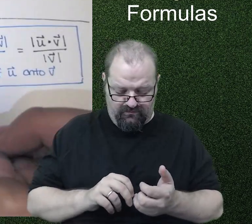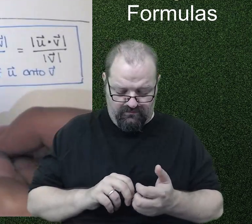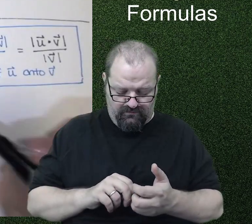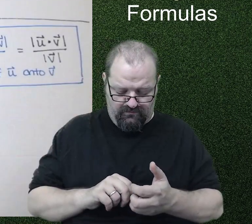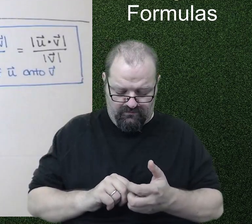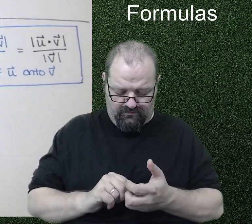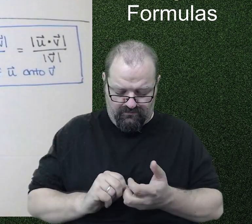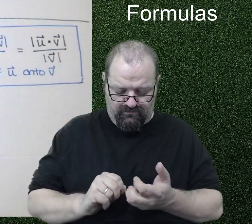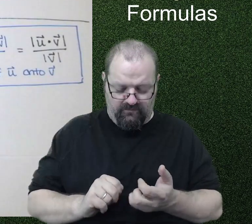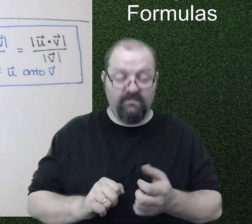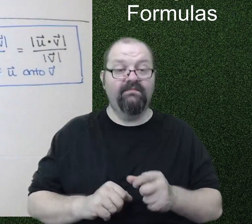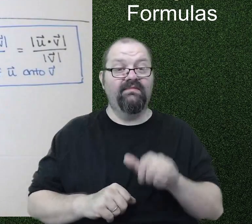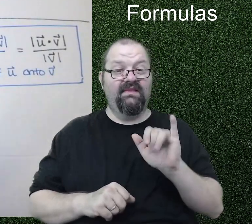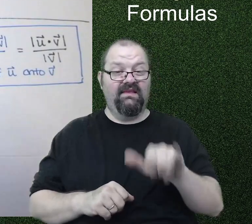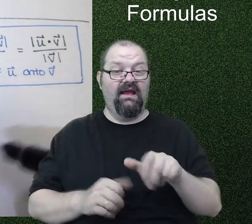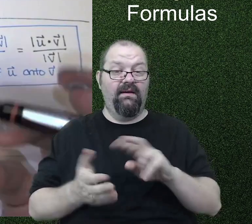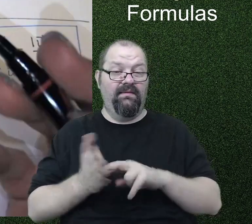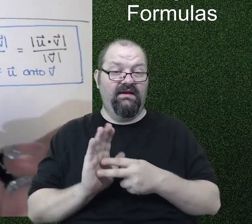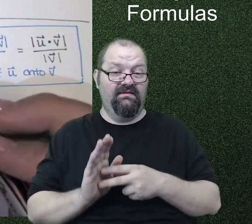That's the signed length.